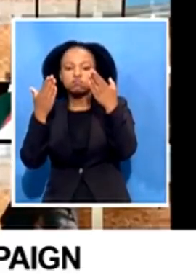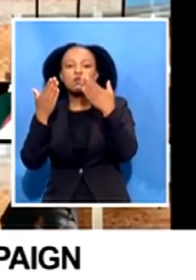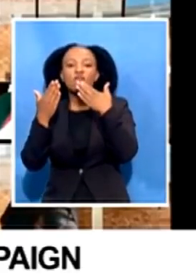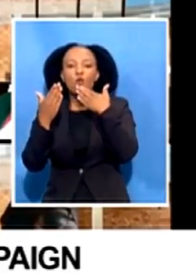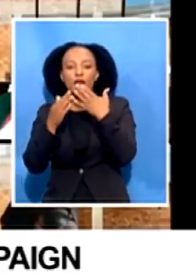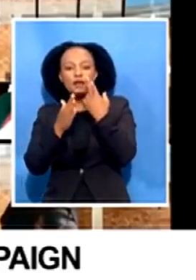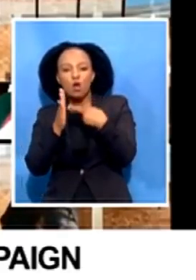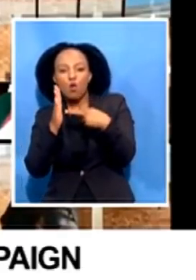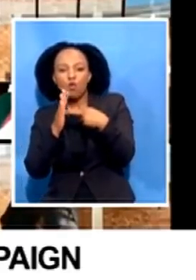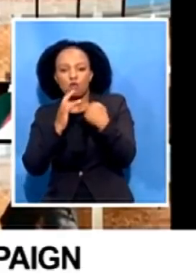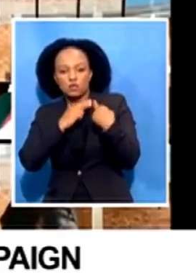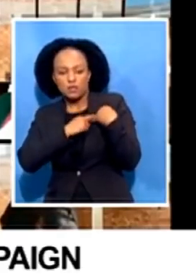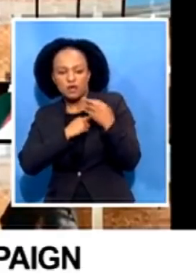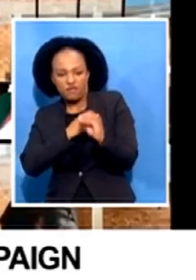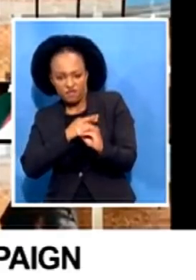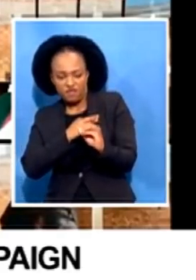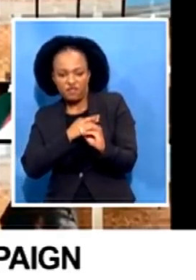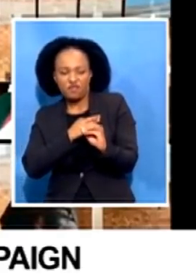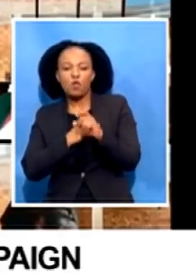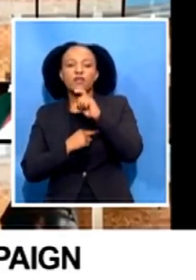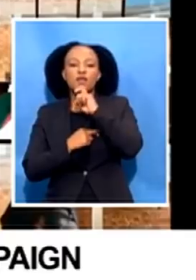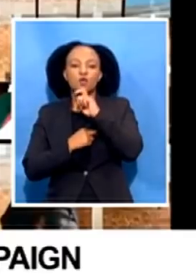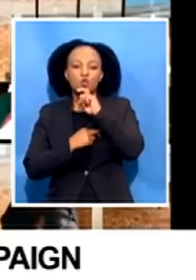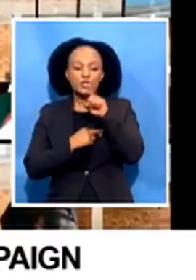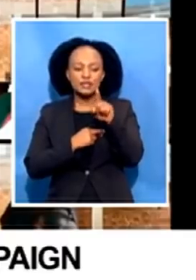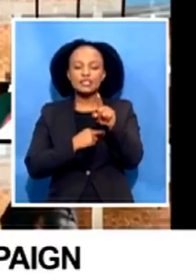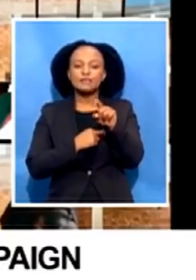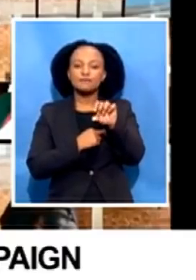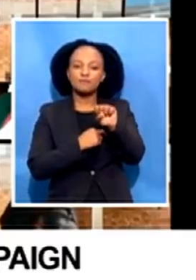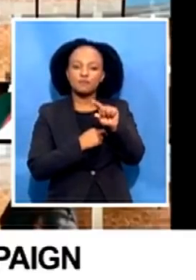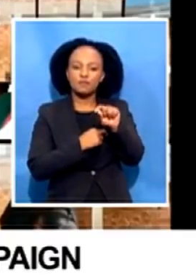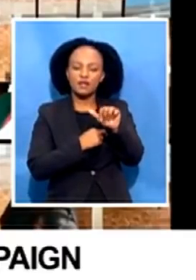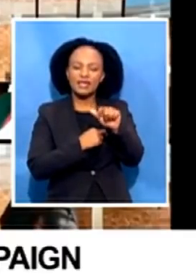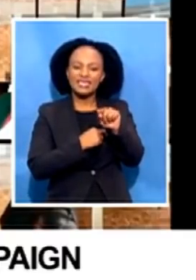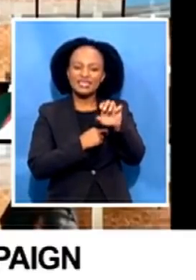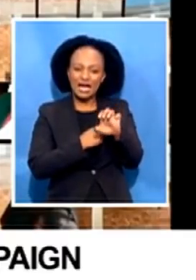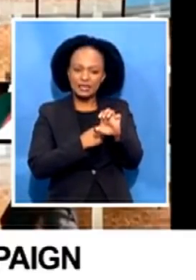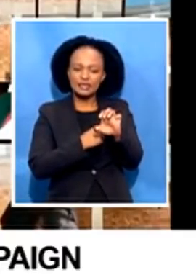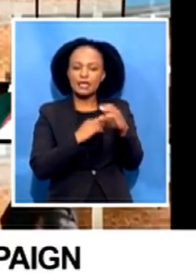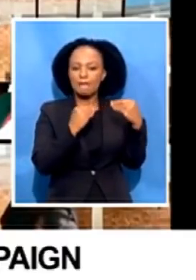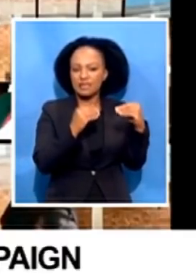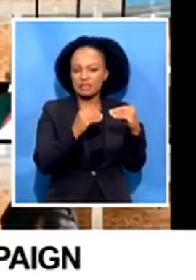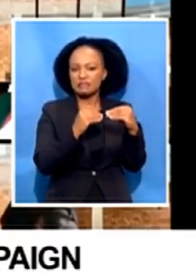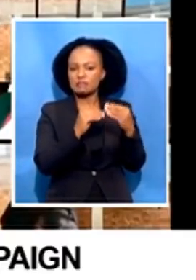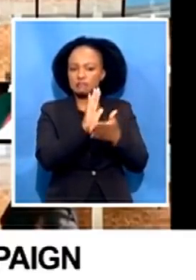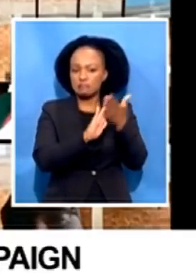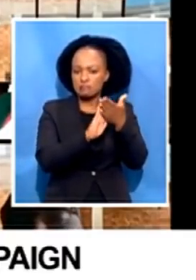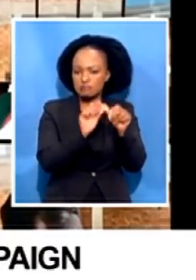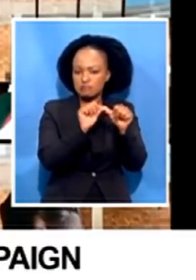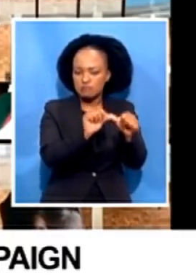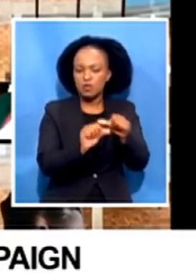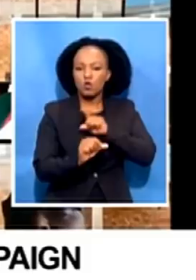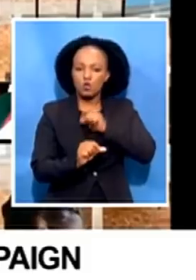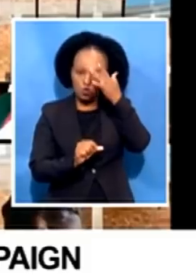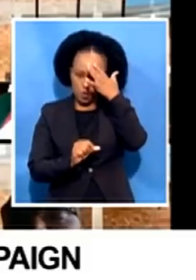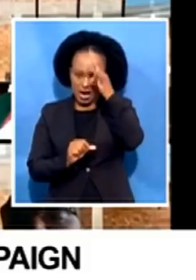word state affairs, because it recognizes that government is an agent of the state. It's not the